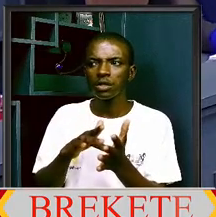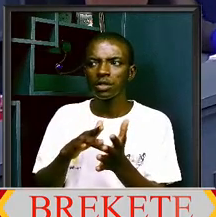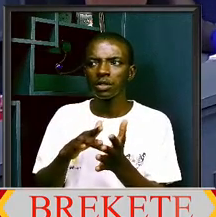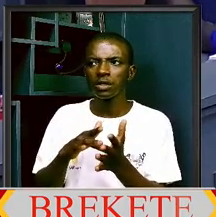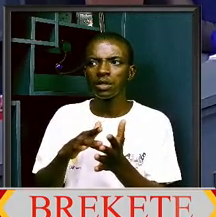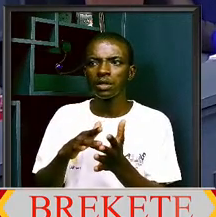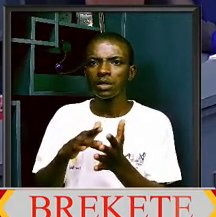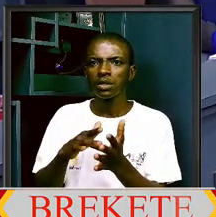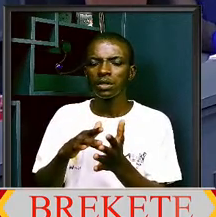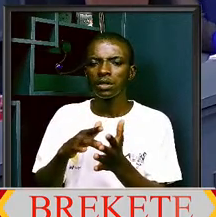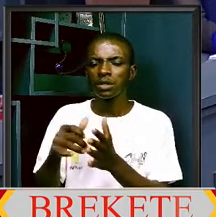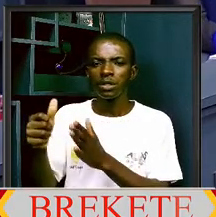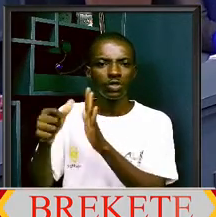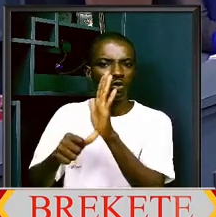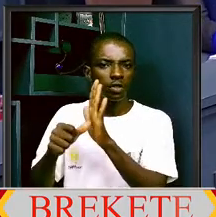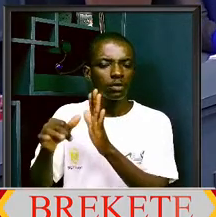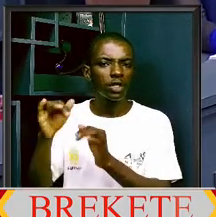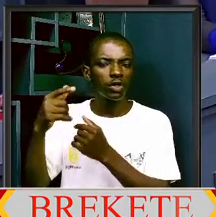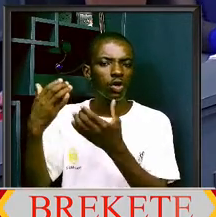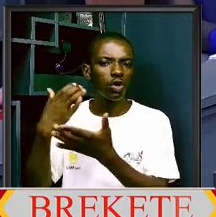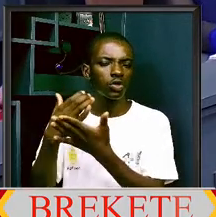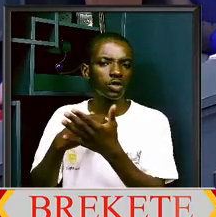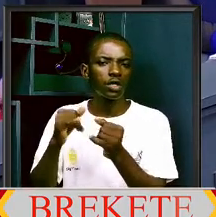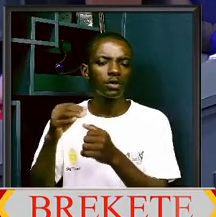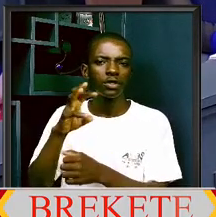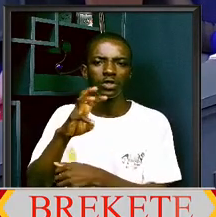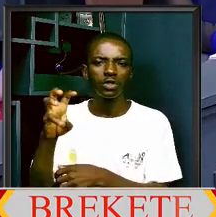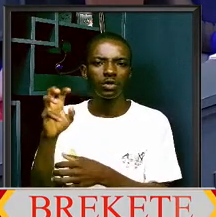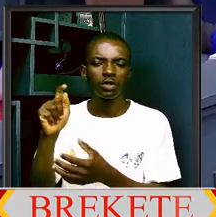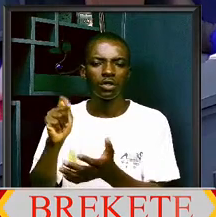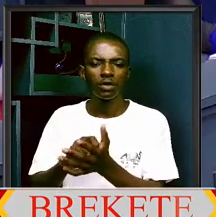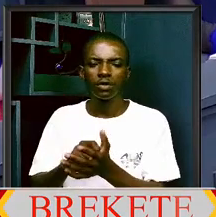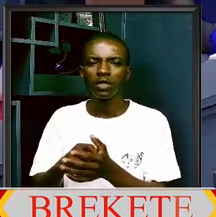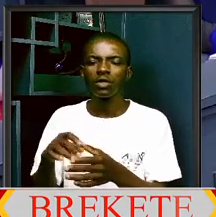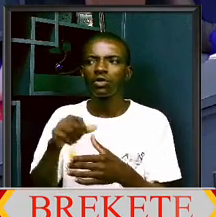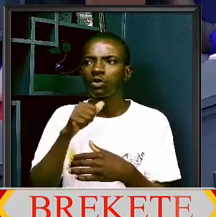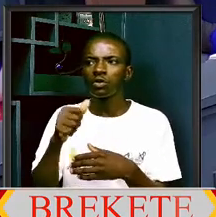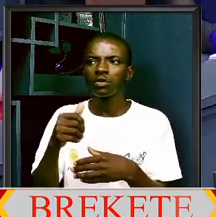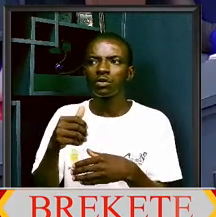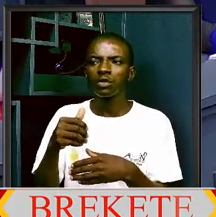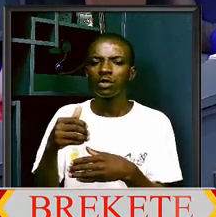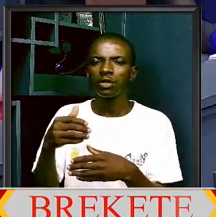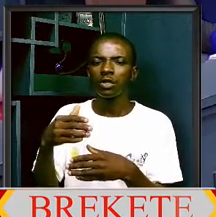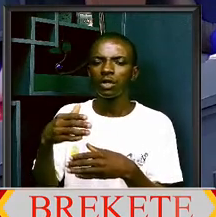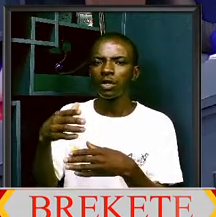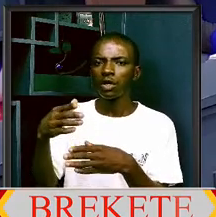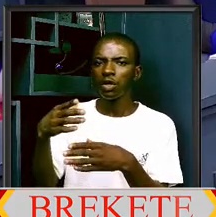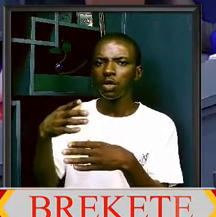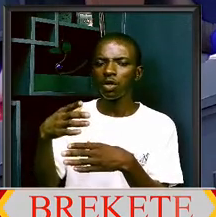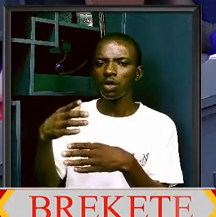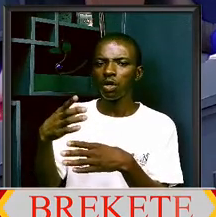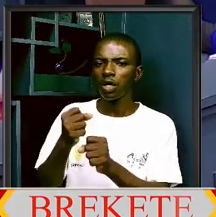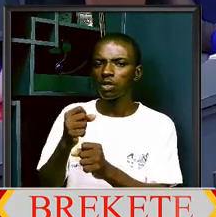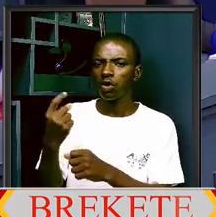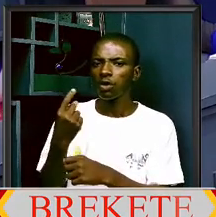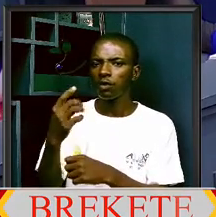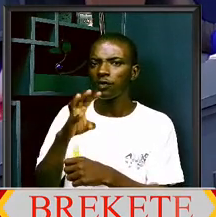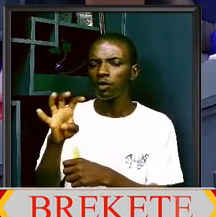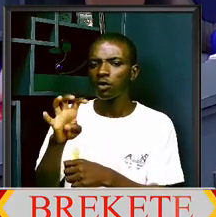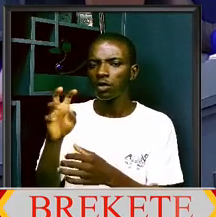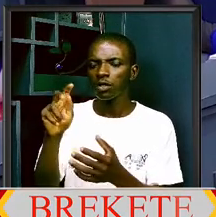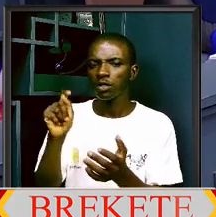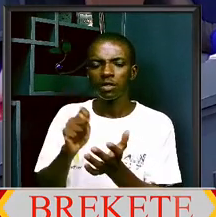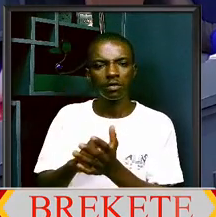600,000 naira 600 you no G collect the 600,000 he collect collected only 400,000